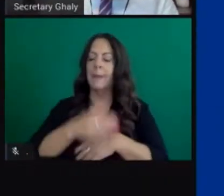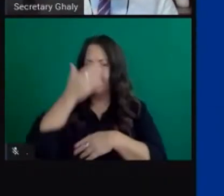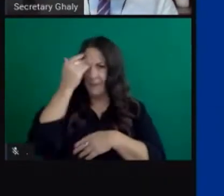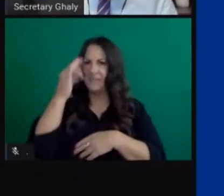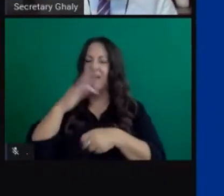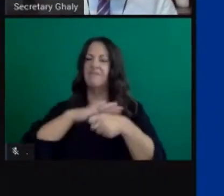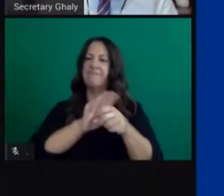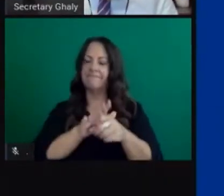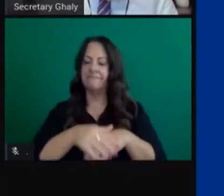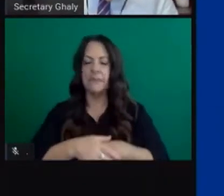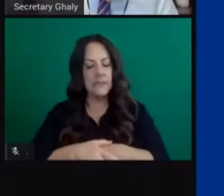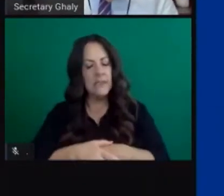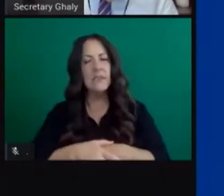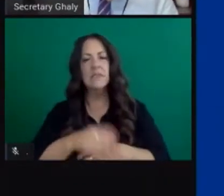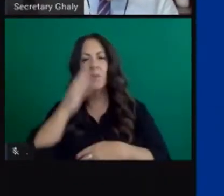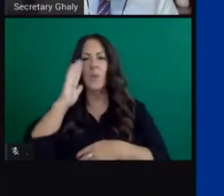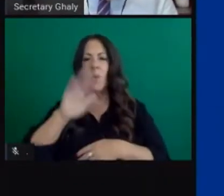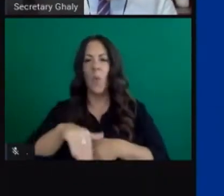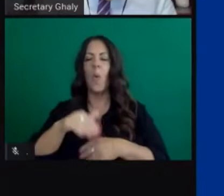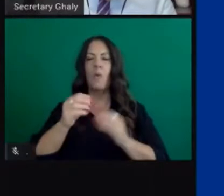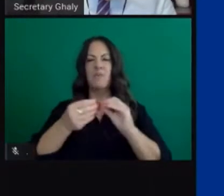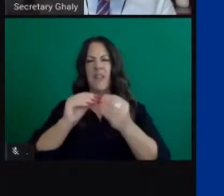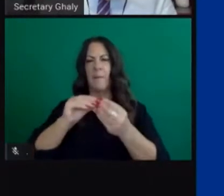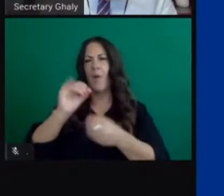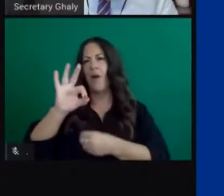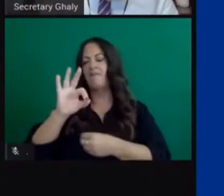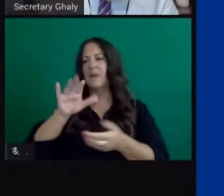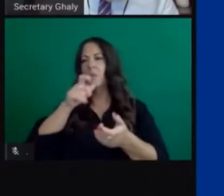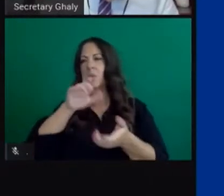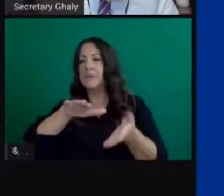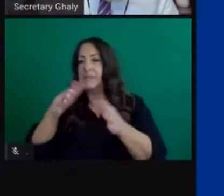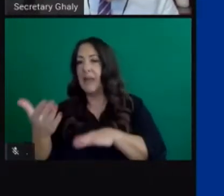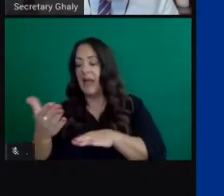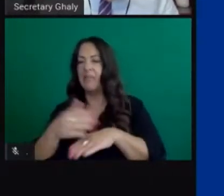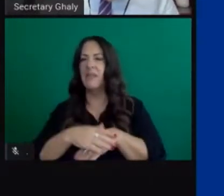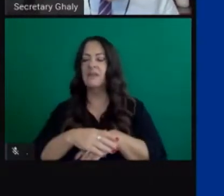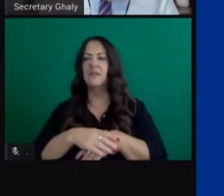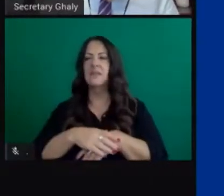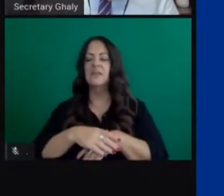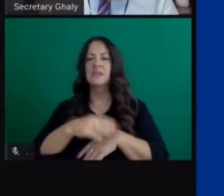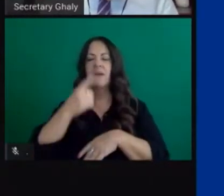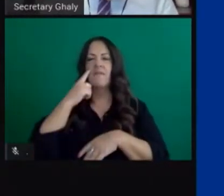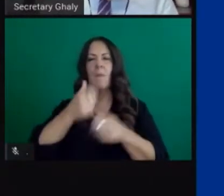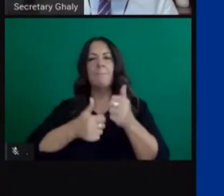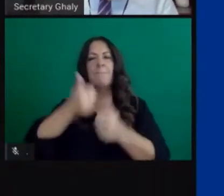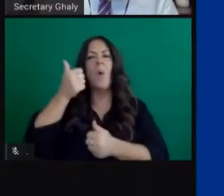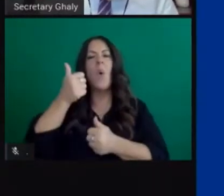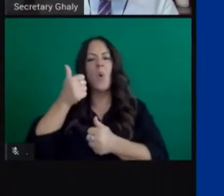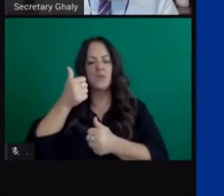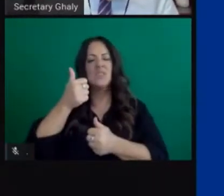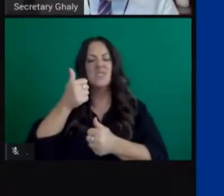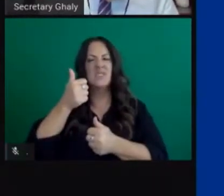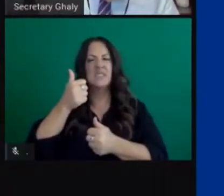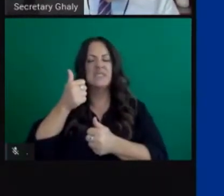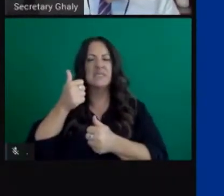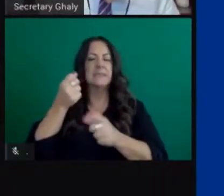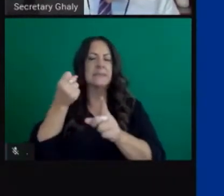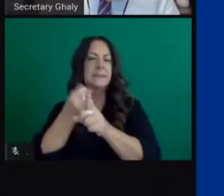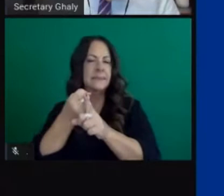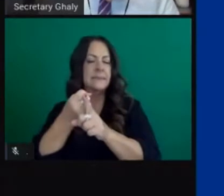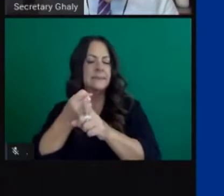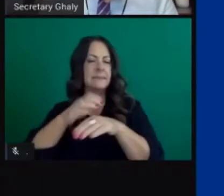majority proportion of the deaths in any one age category come in that age category of 80 and